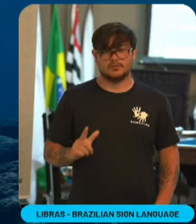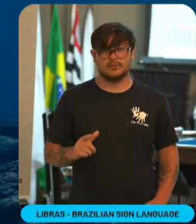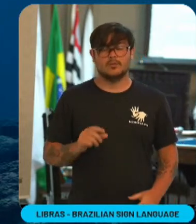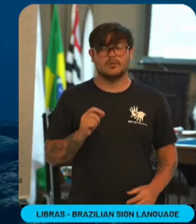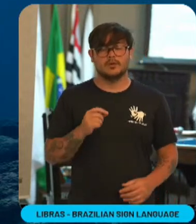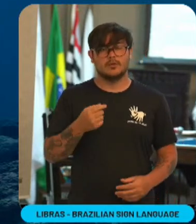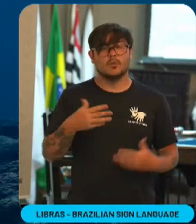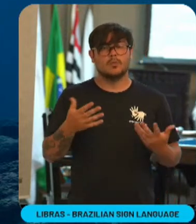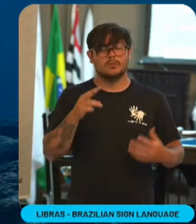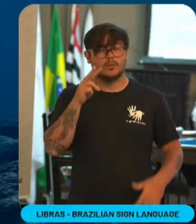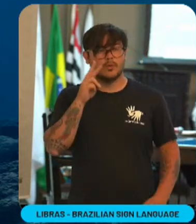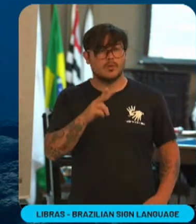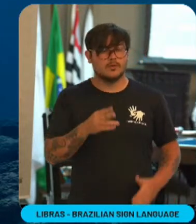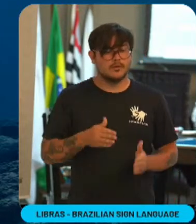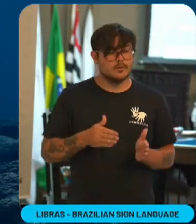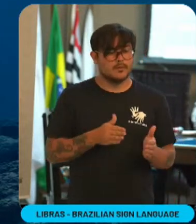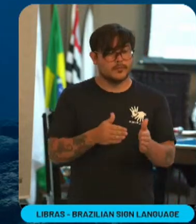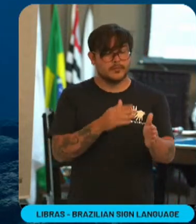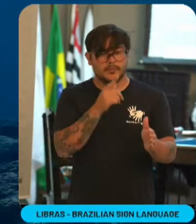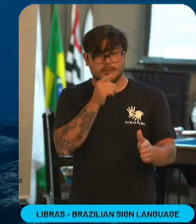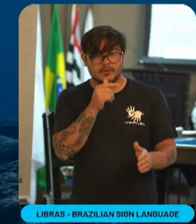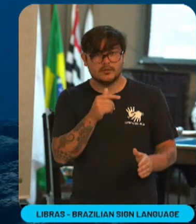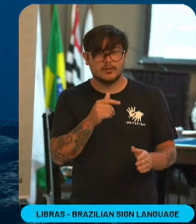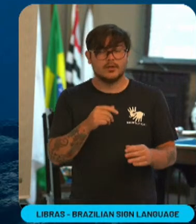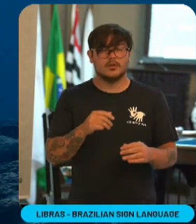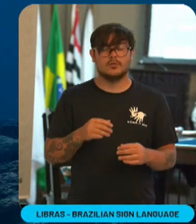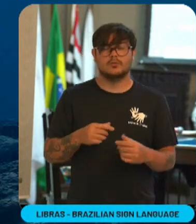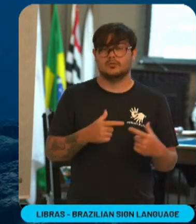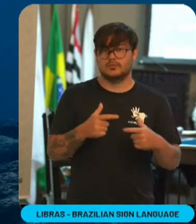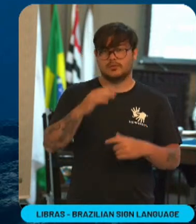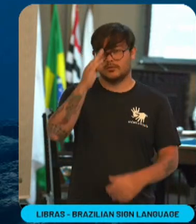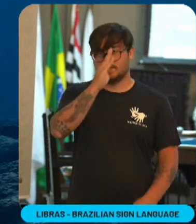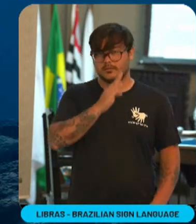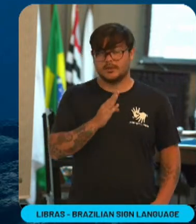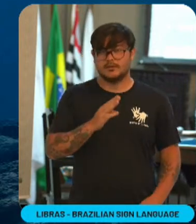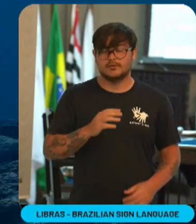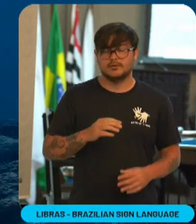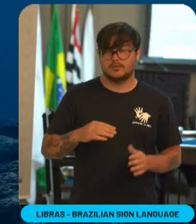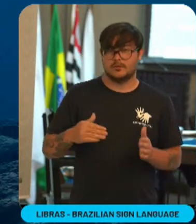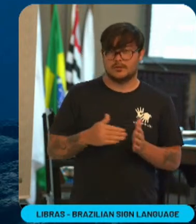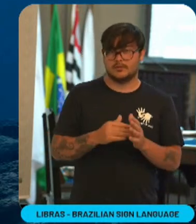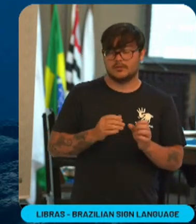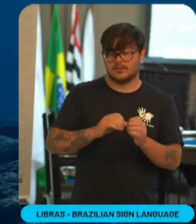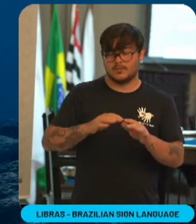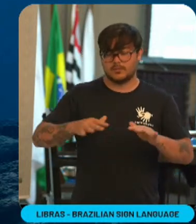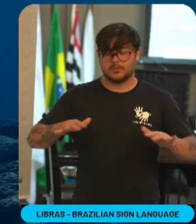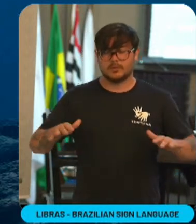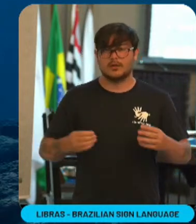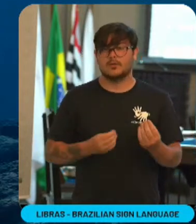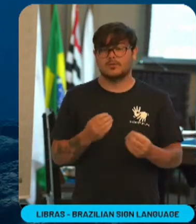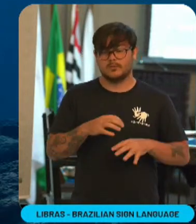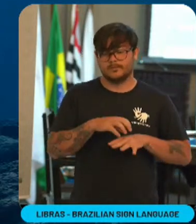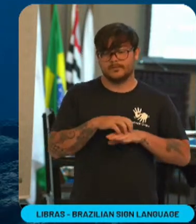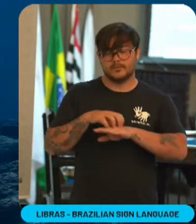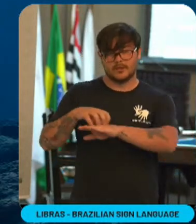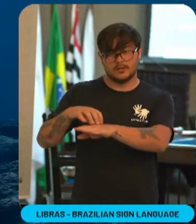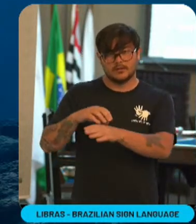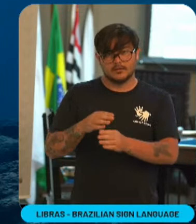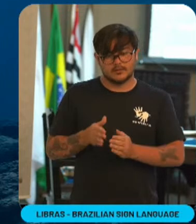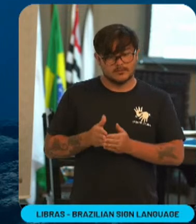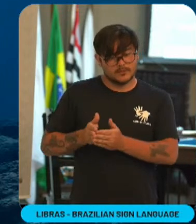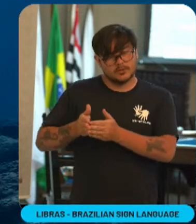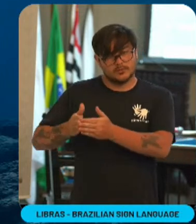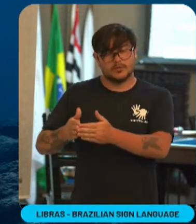take part of the economy as we look to the water bodies in Brazil, rivers or